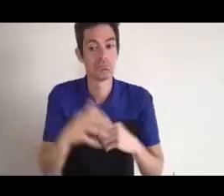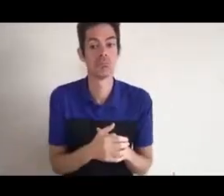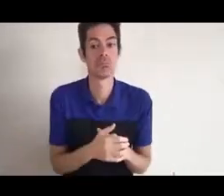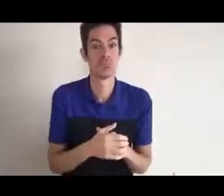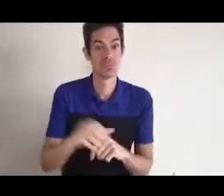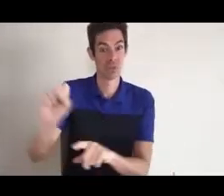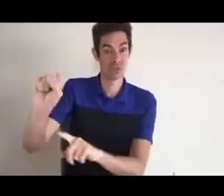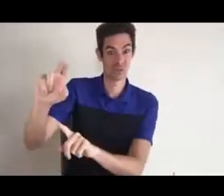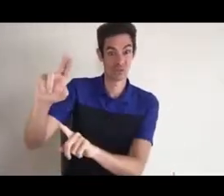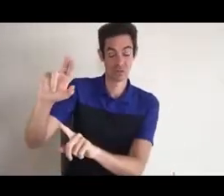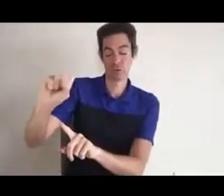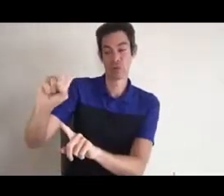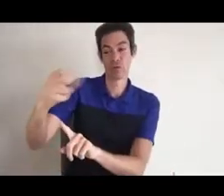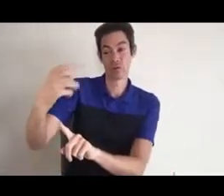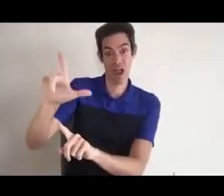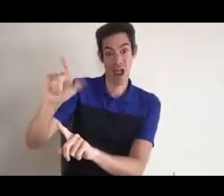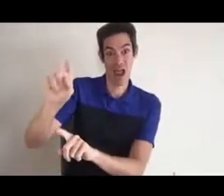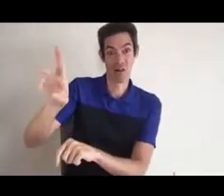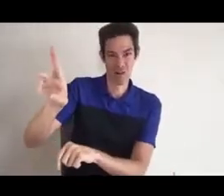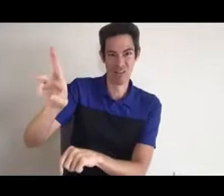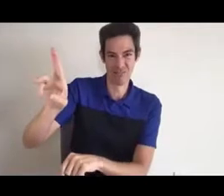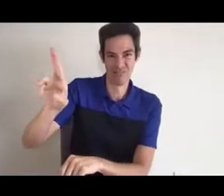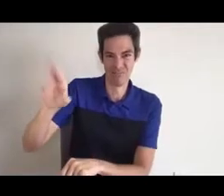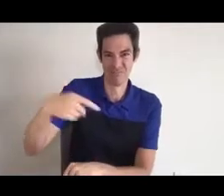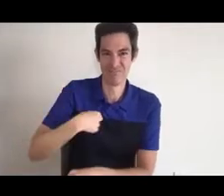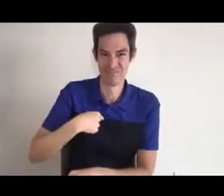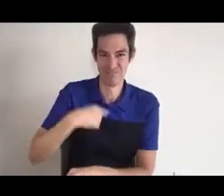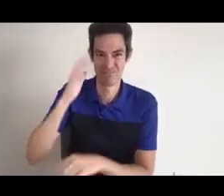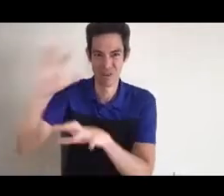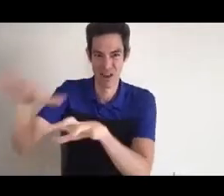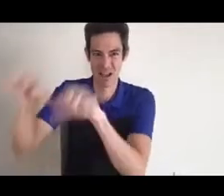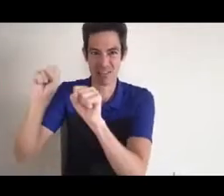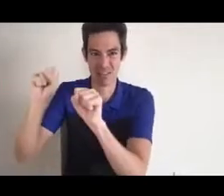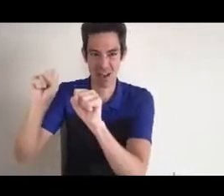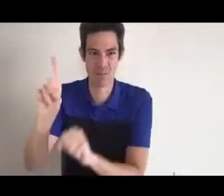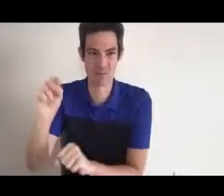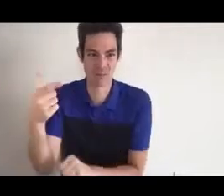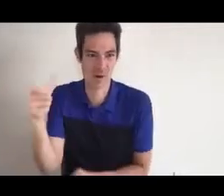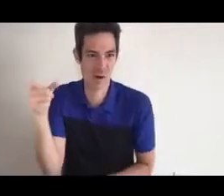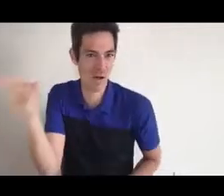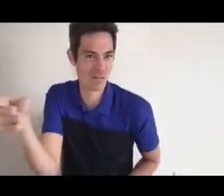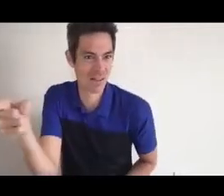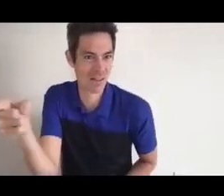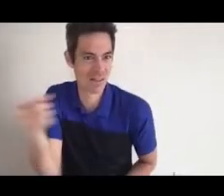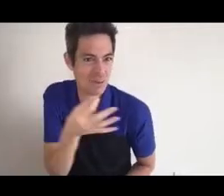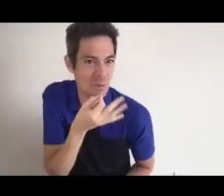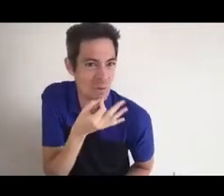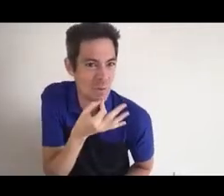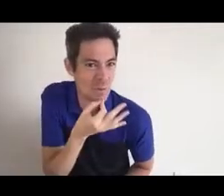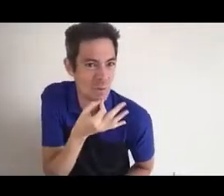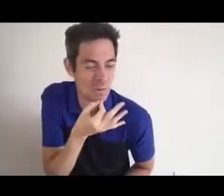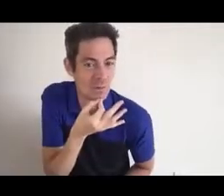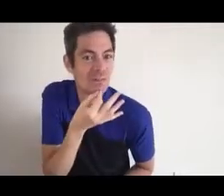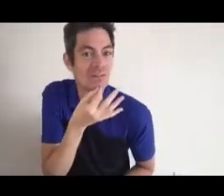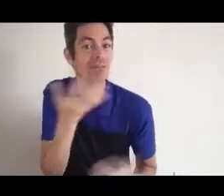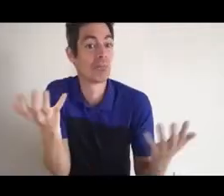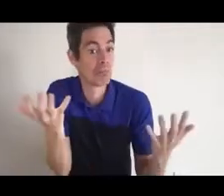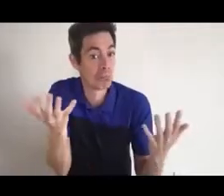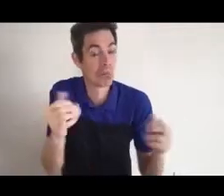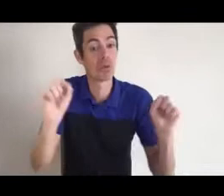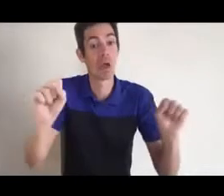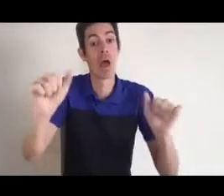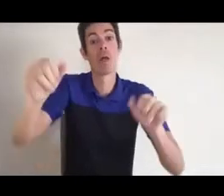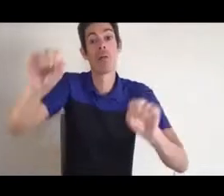on the shelter. You start, shelter, I will adopt a dog soon.